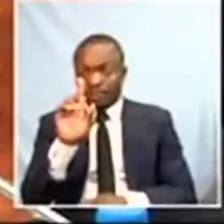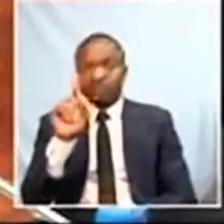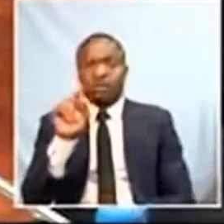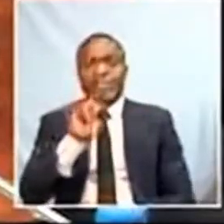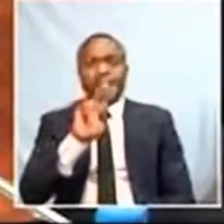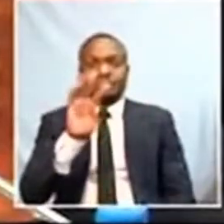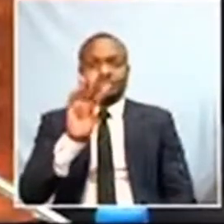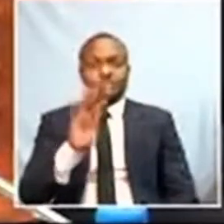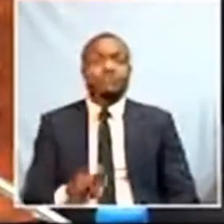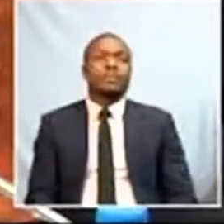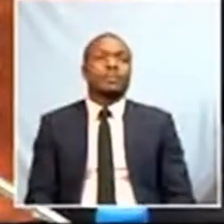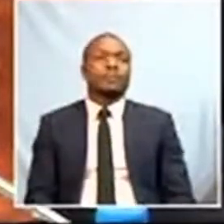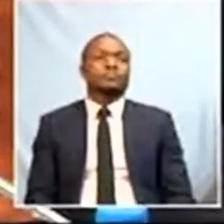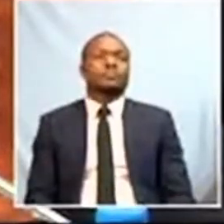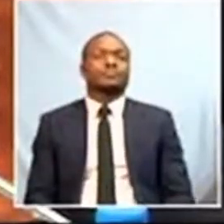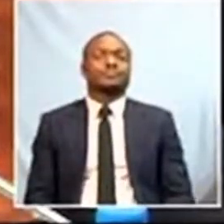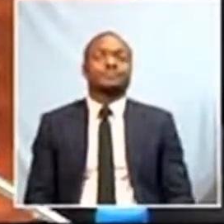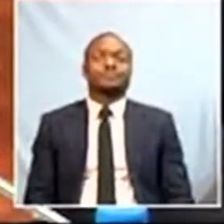2024.